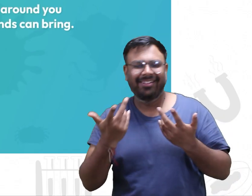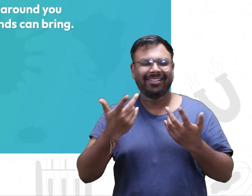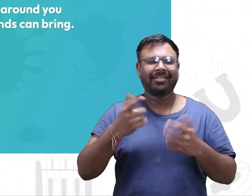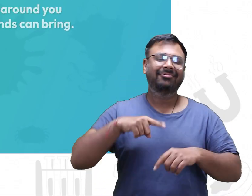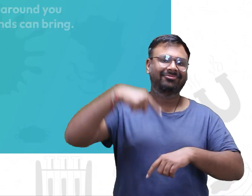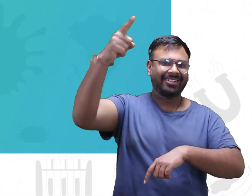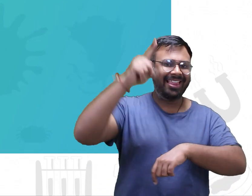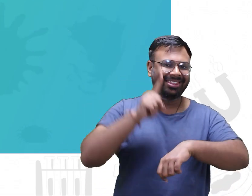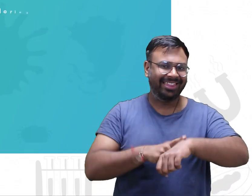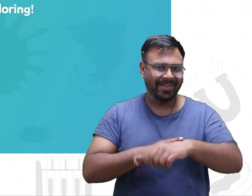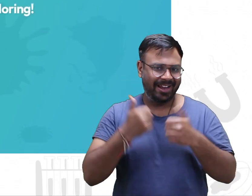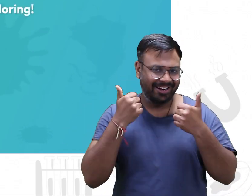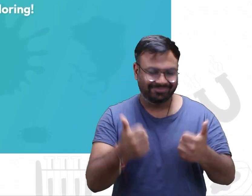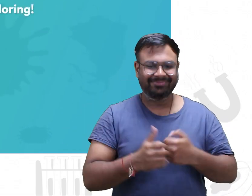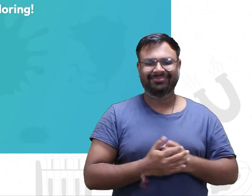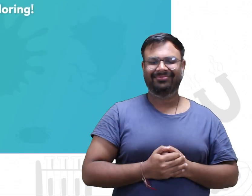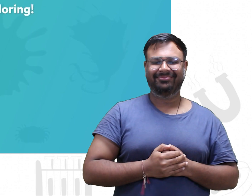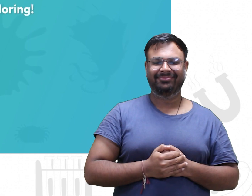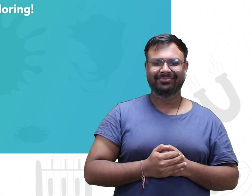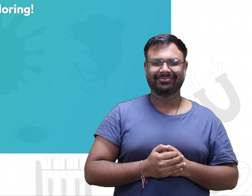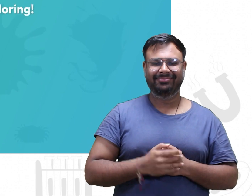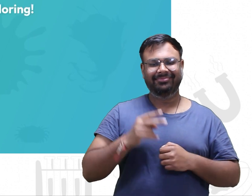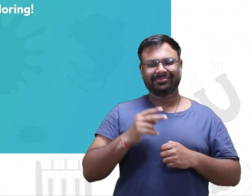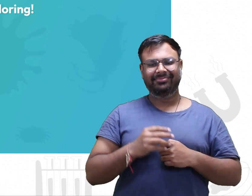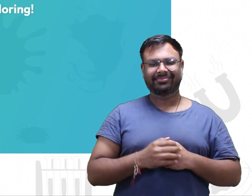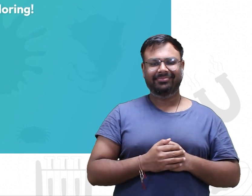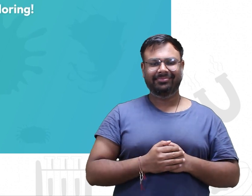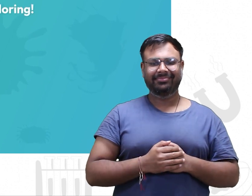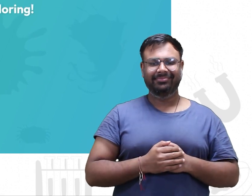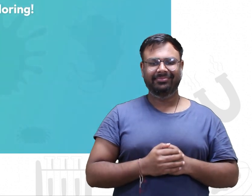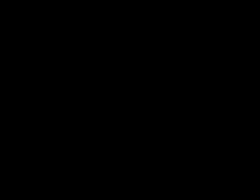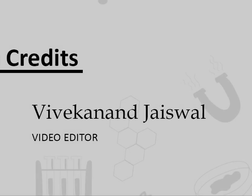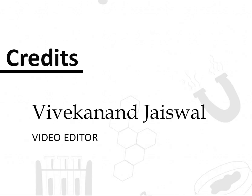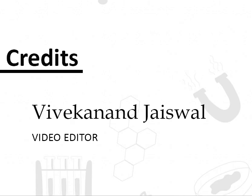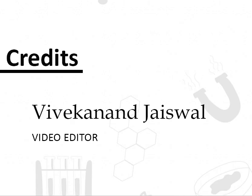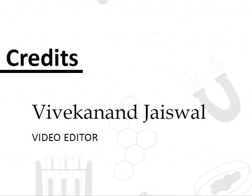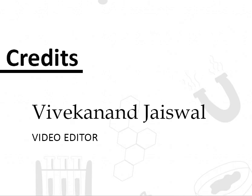these tiny friends can bring. So here's till next time. Keep exploring.